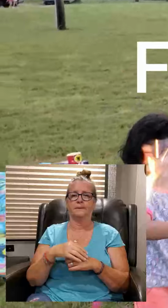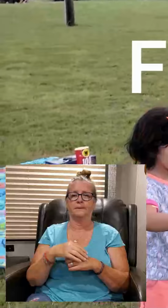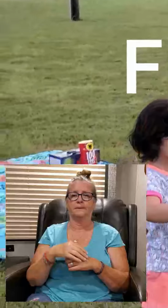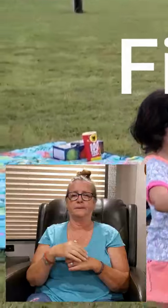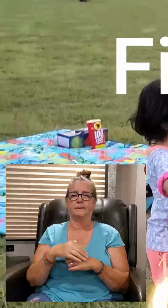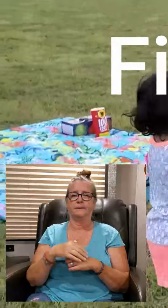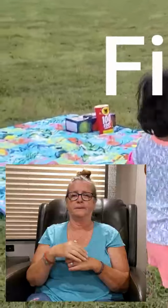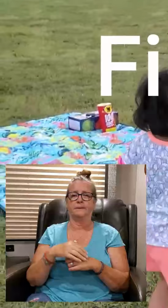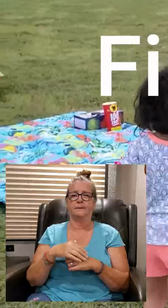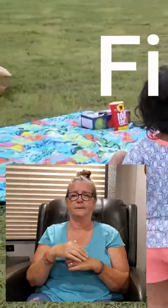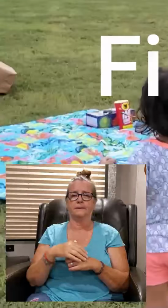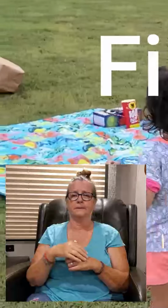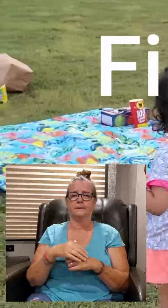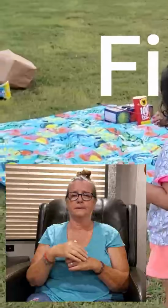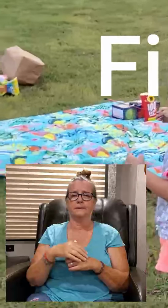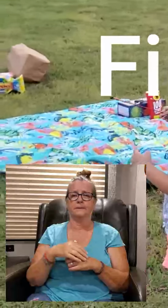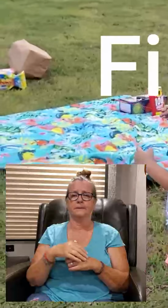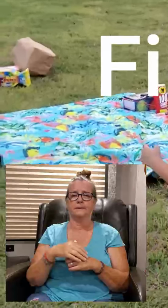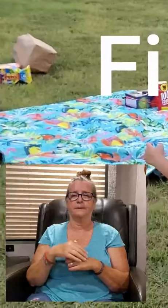bedroom was